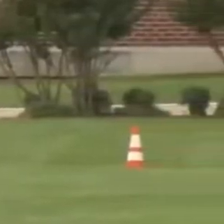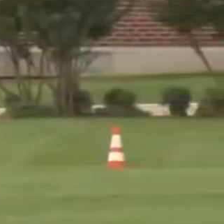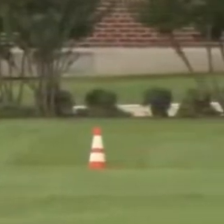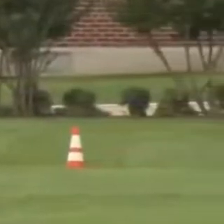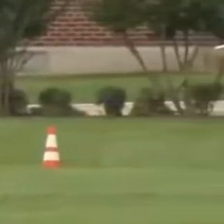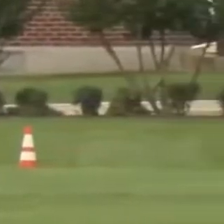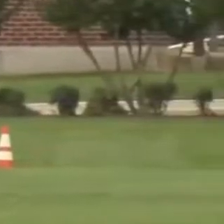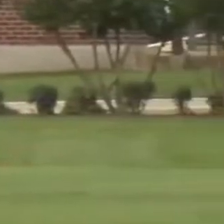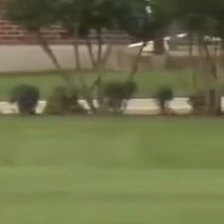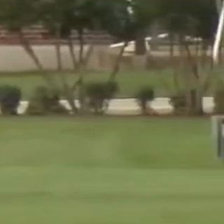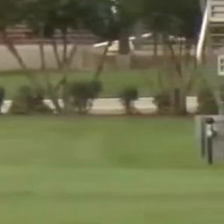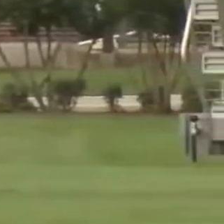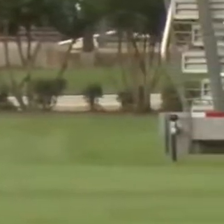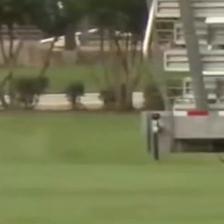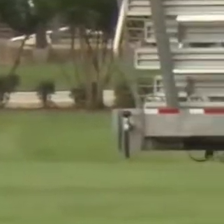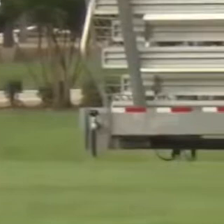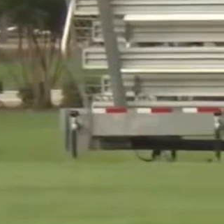Parks.